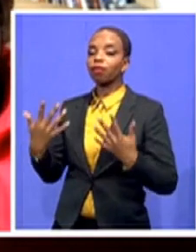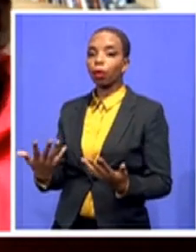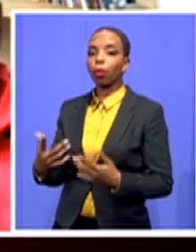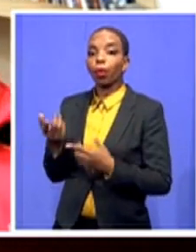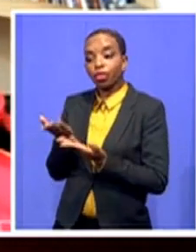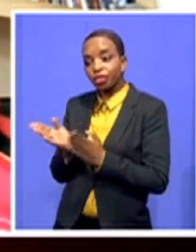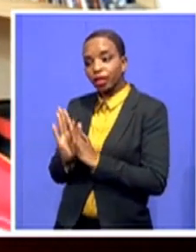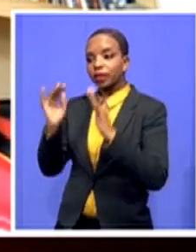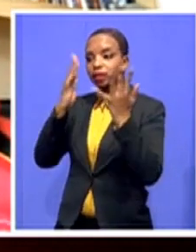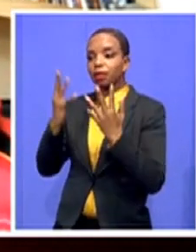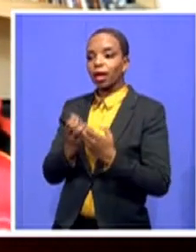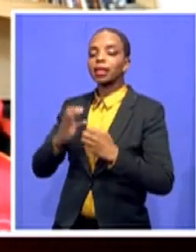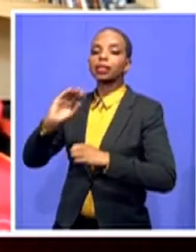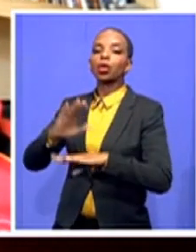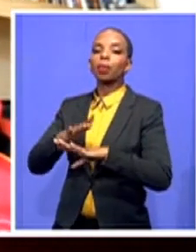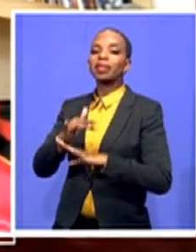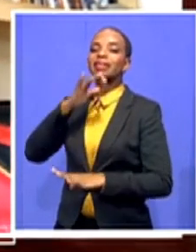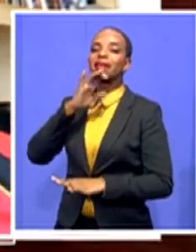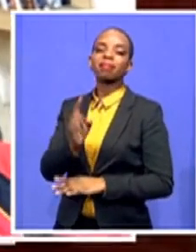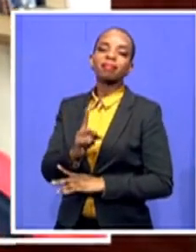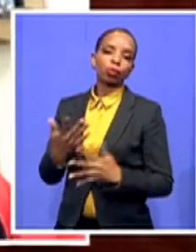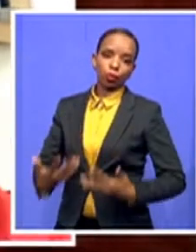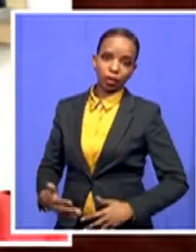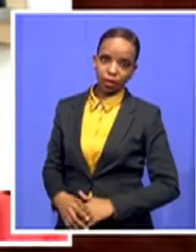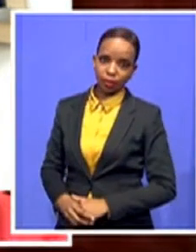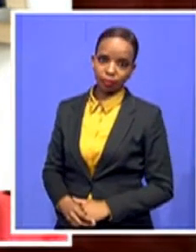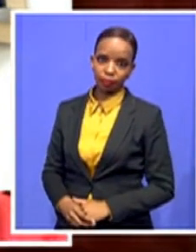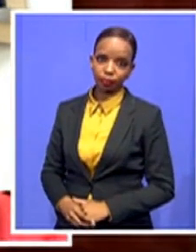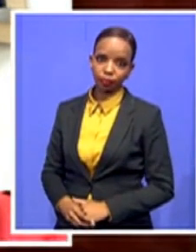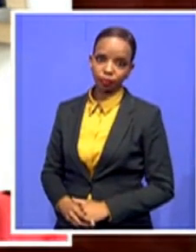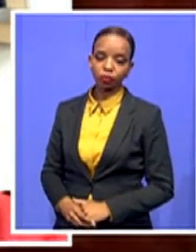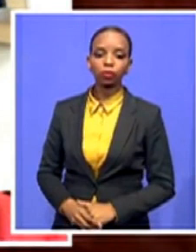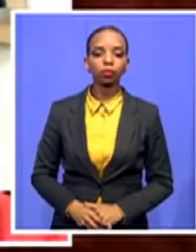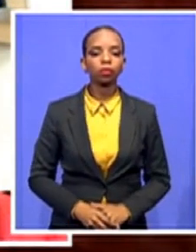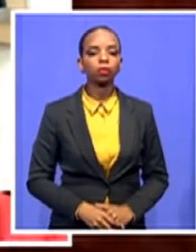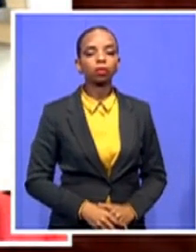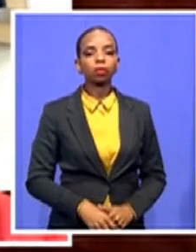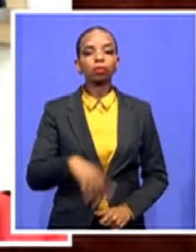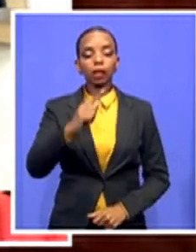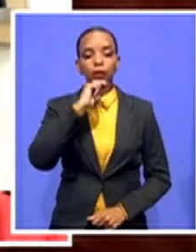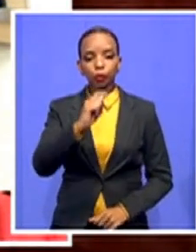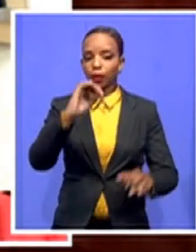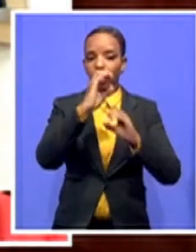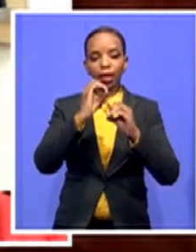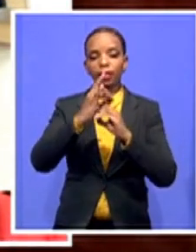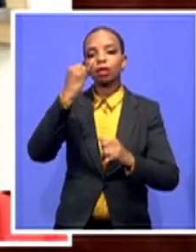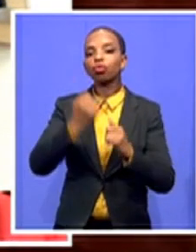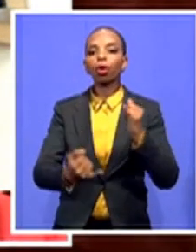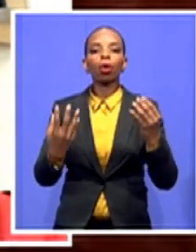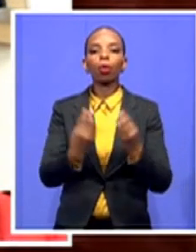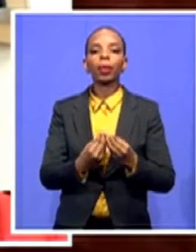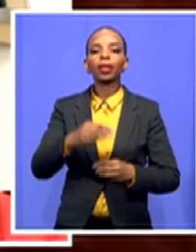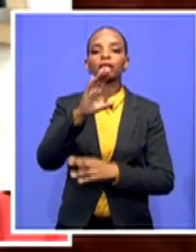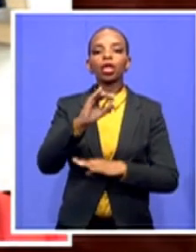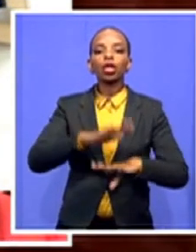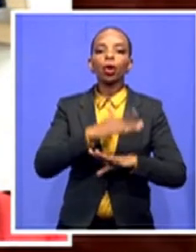there's absolutely nothing wrong with zero-based budgeting, because it should say you want to gun for